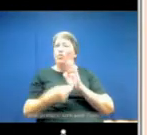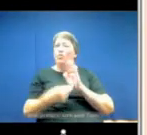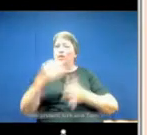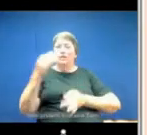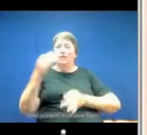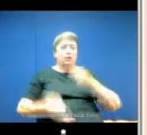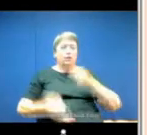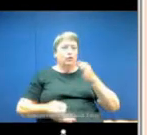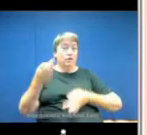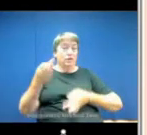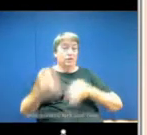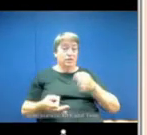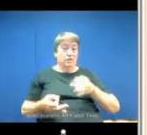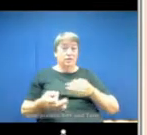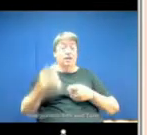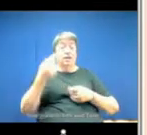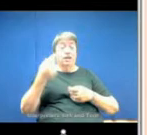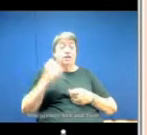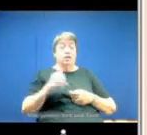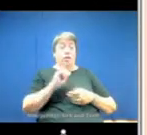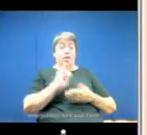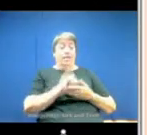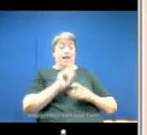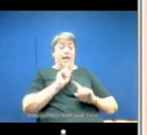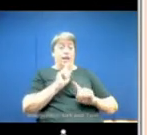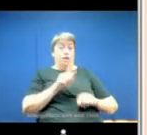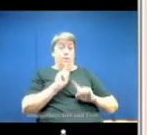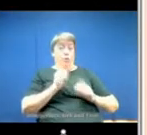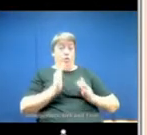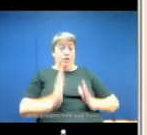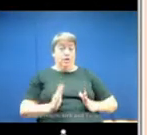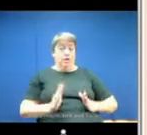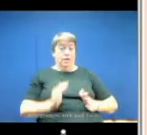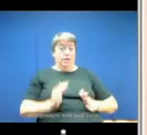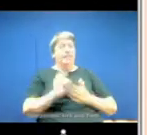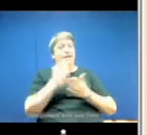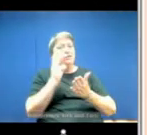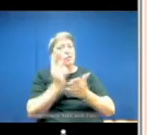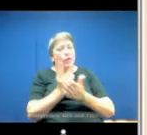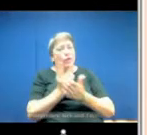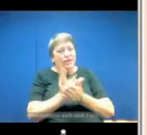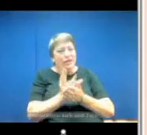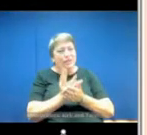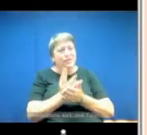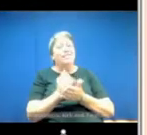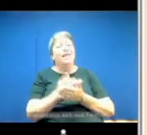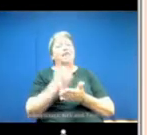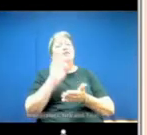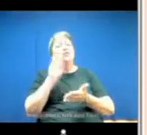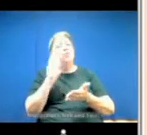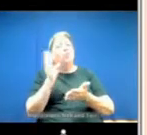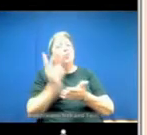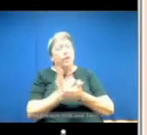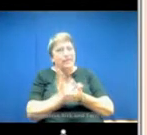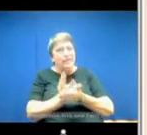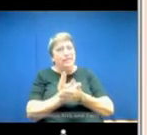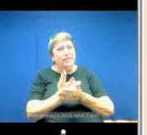a witness and is giving testimony. Therefore, we know that we use consecutive